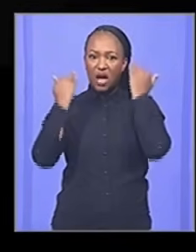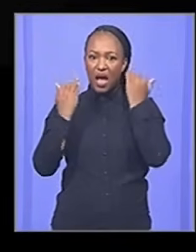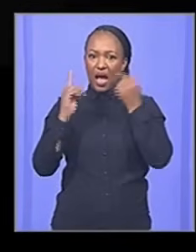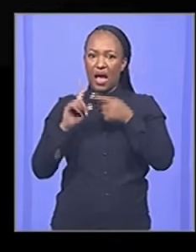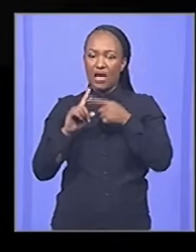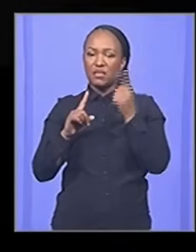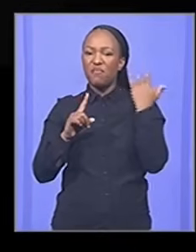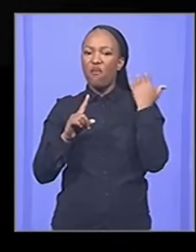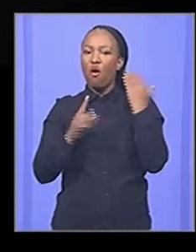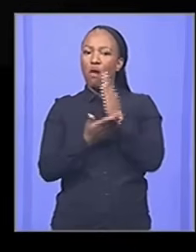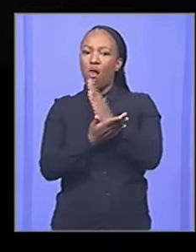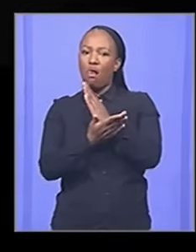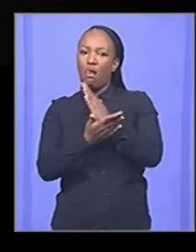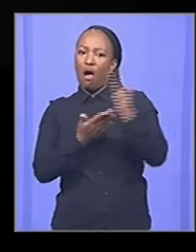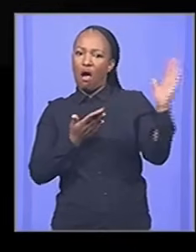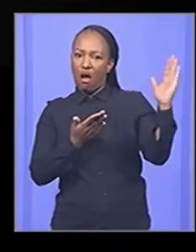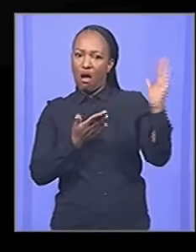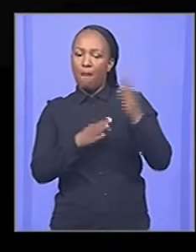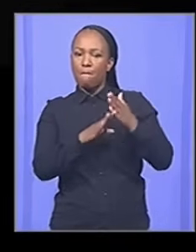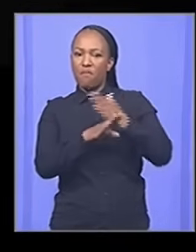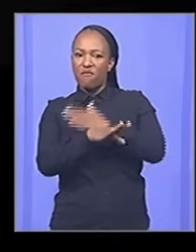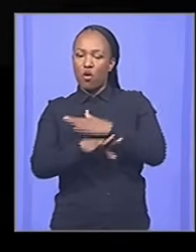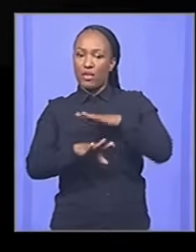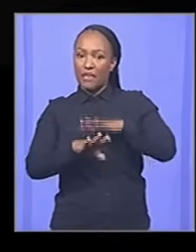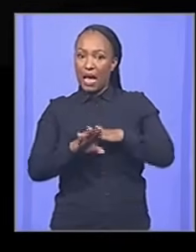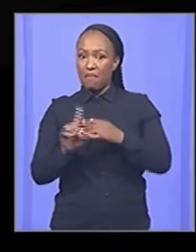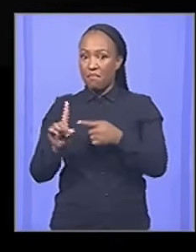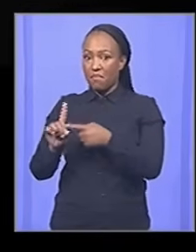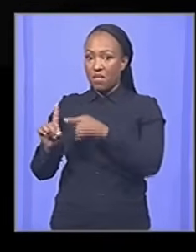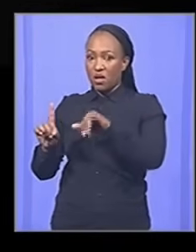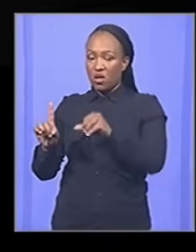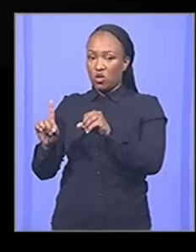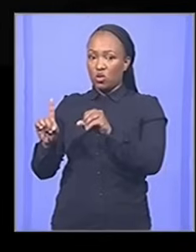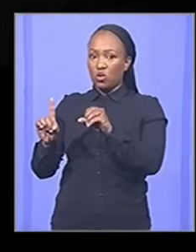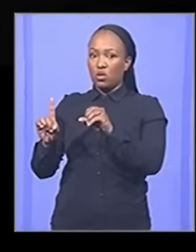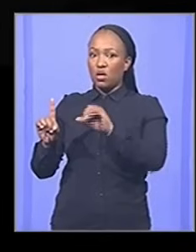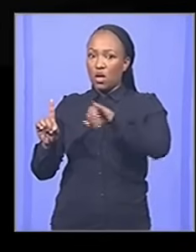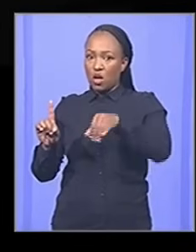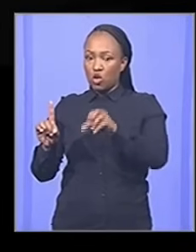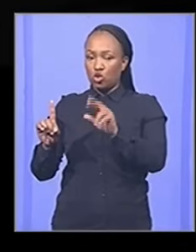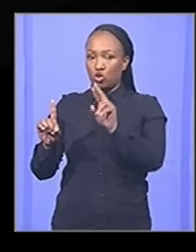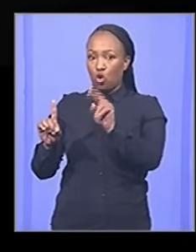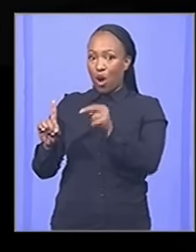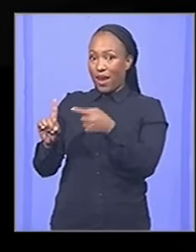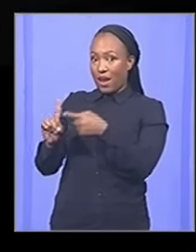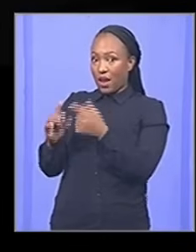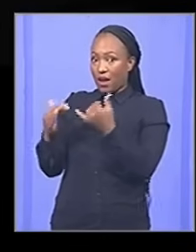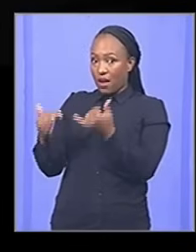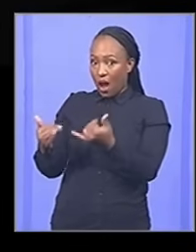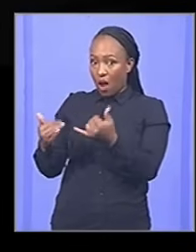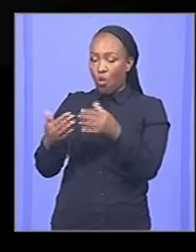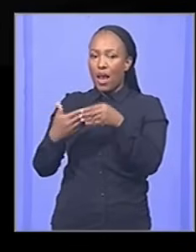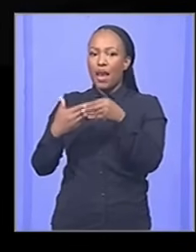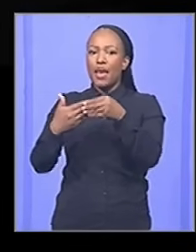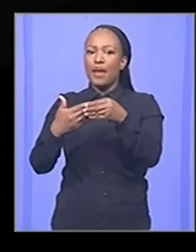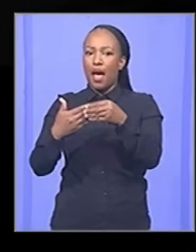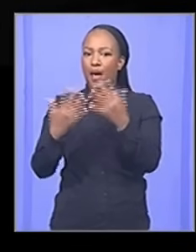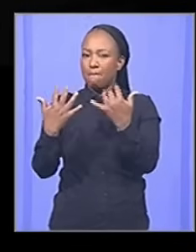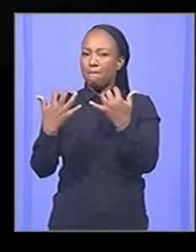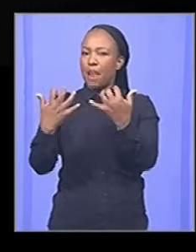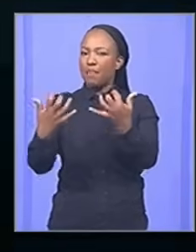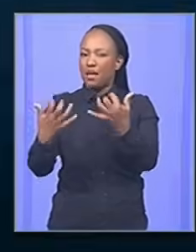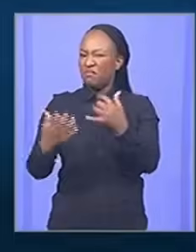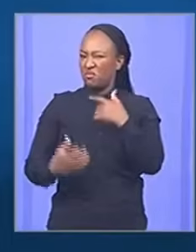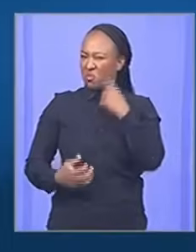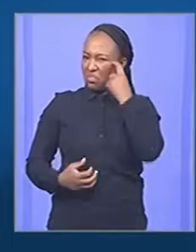tlošitšego setulong pele ga nako John Hlophe a hlaolwe bjalo ka moetapele wa MK parlamenteng. Letlakaleng la